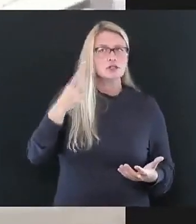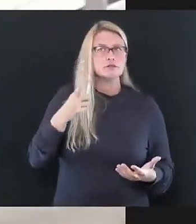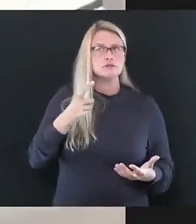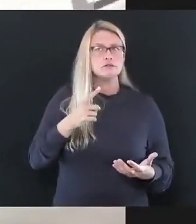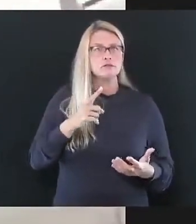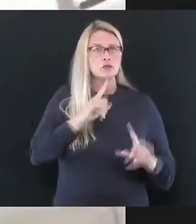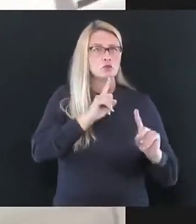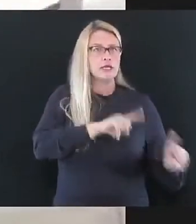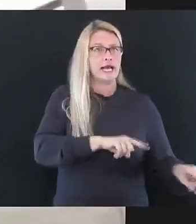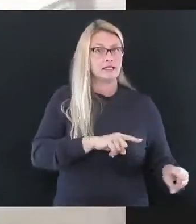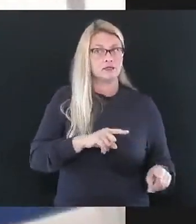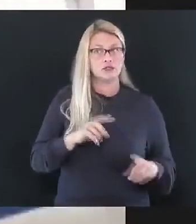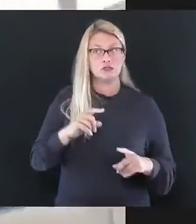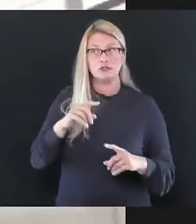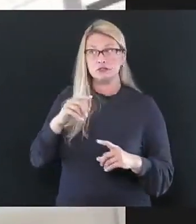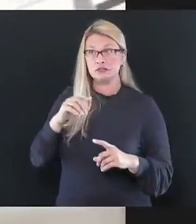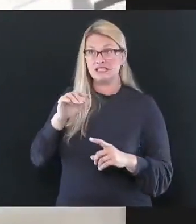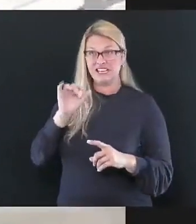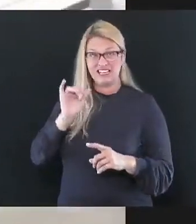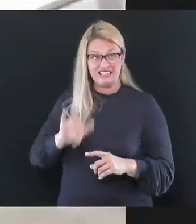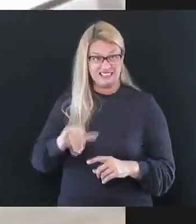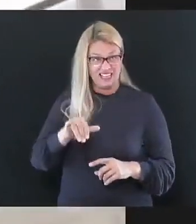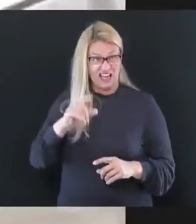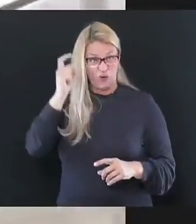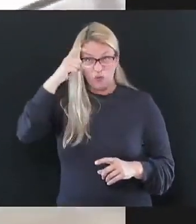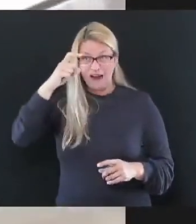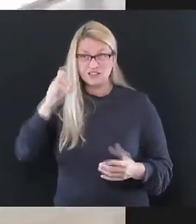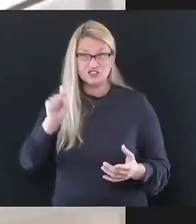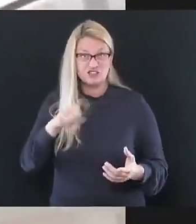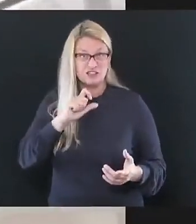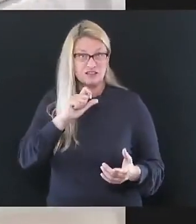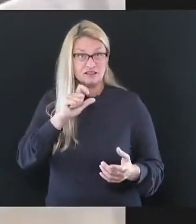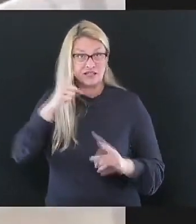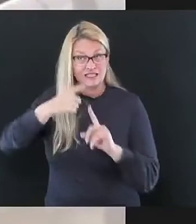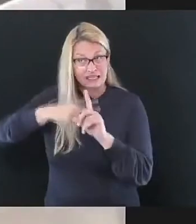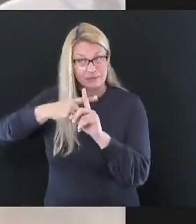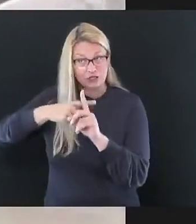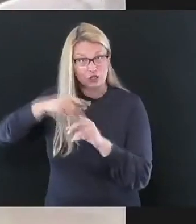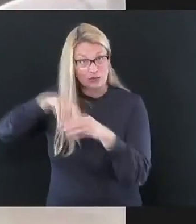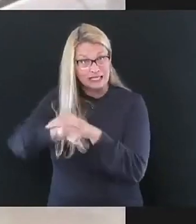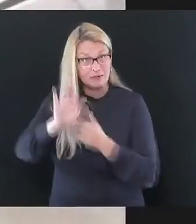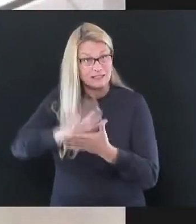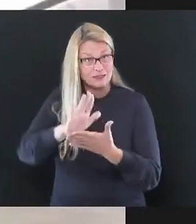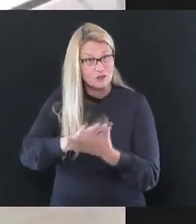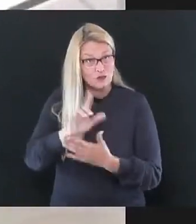is wise and should they be taking temperatures of everybody coming in every school.